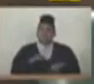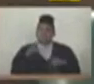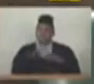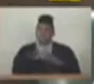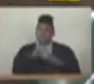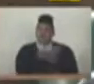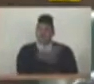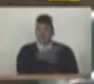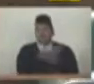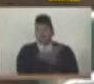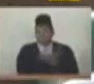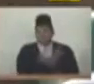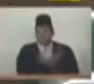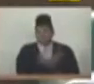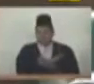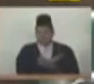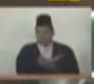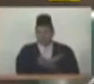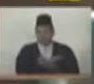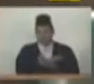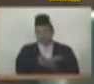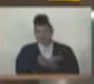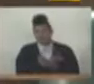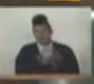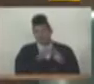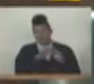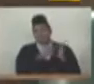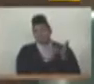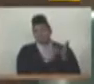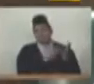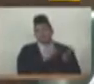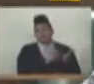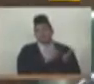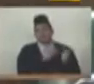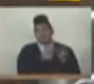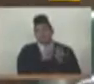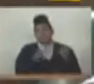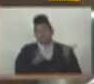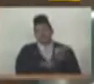including academia. The Jamaican Medical Doctors Association under President